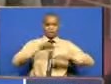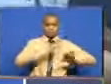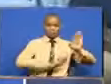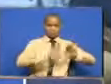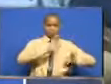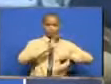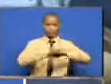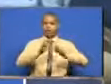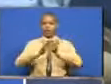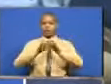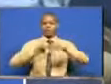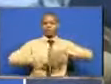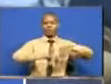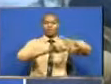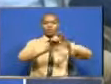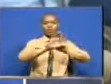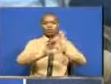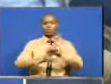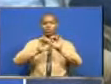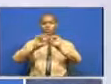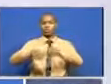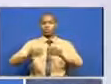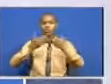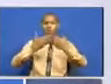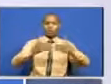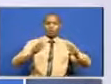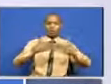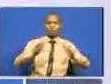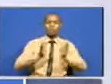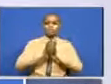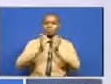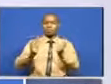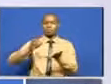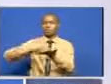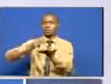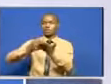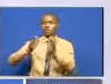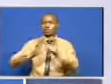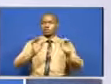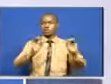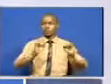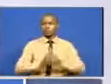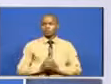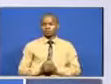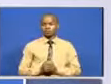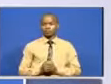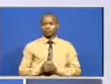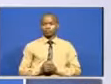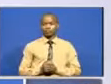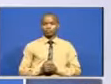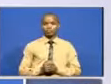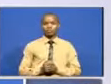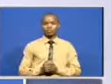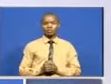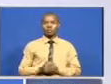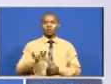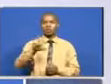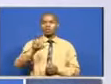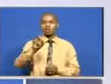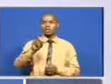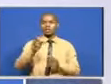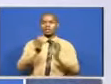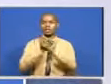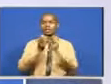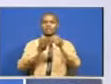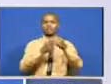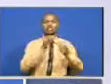constitution will help reduce cases of wastage of public resources. The COVID-19 crisis is not just a health crisis.